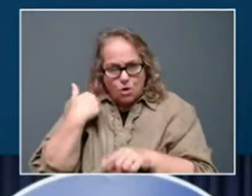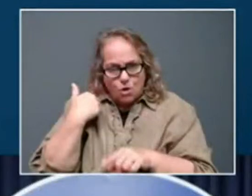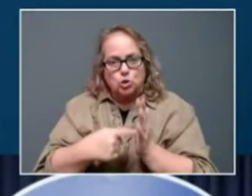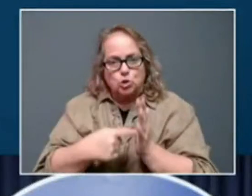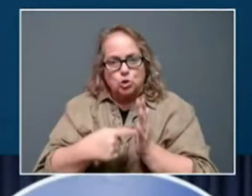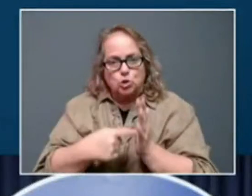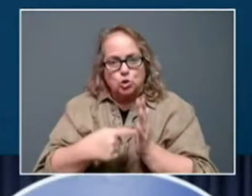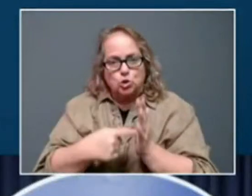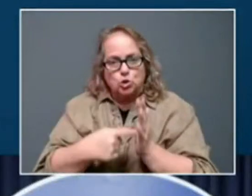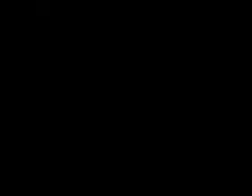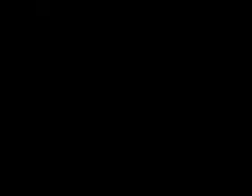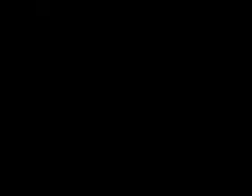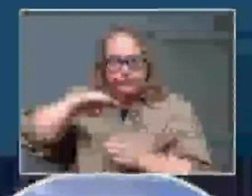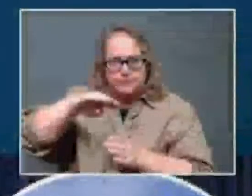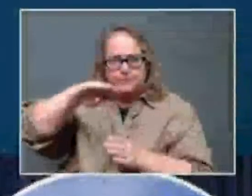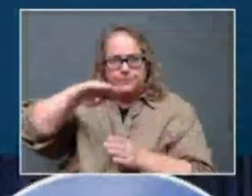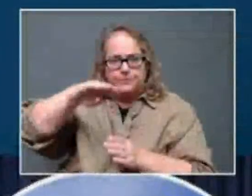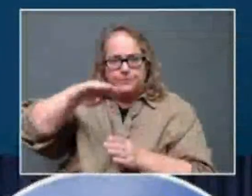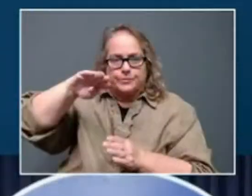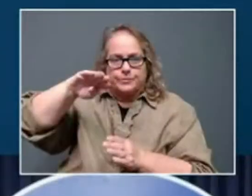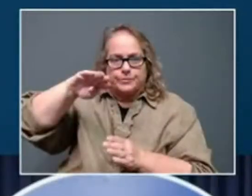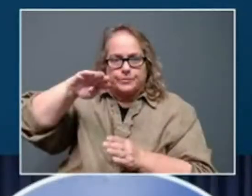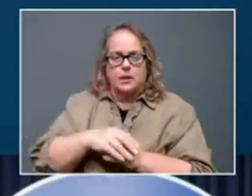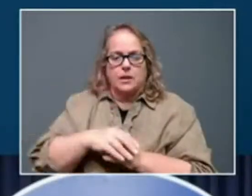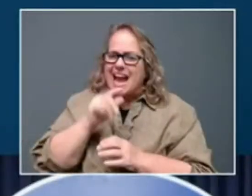Now, it is not as fast of an